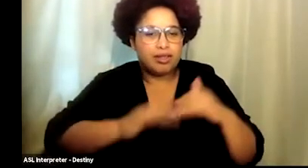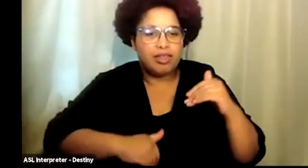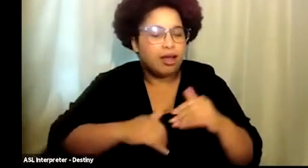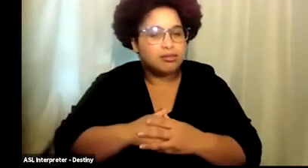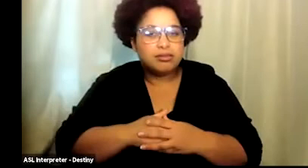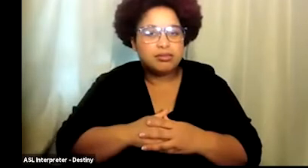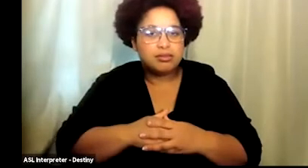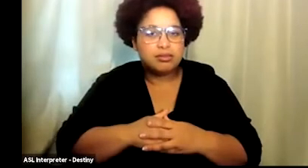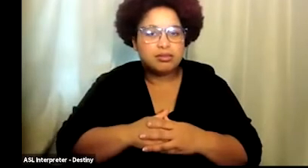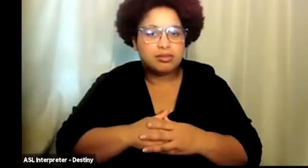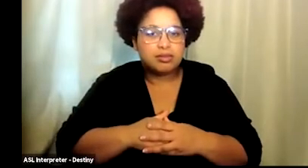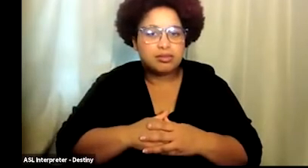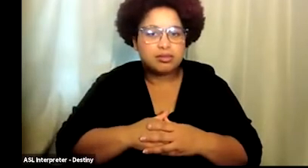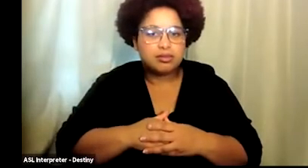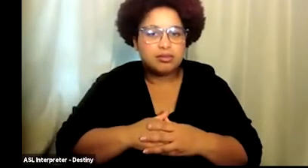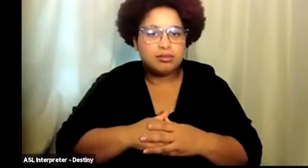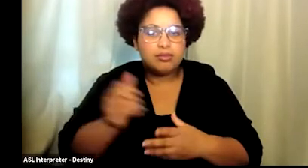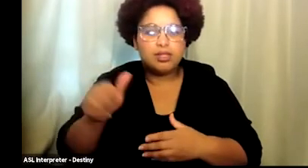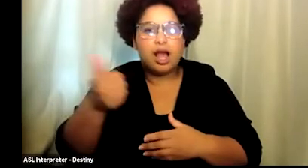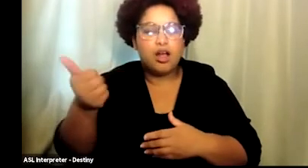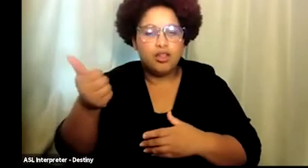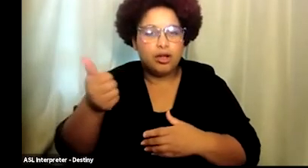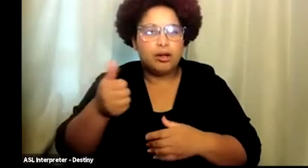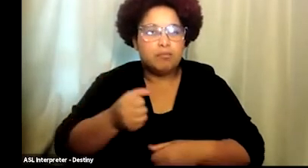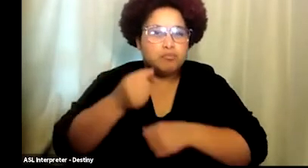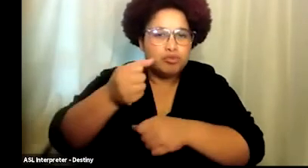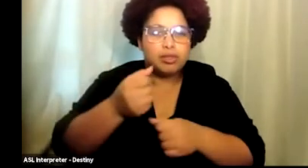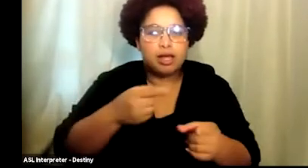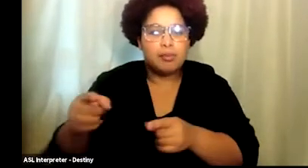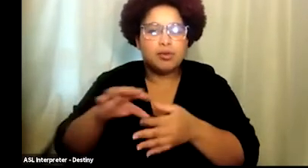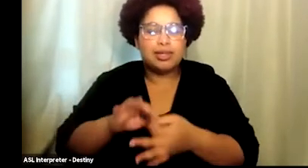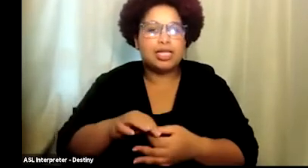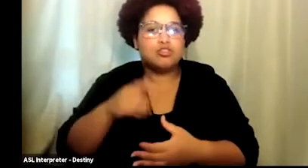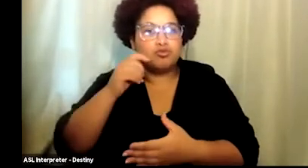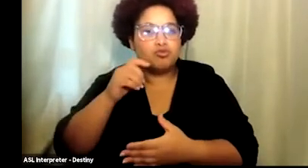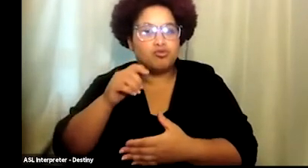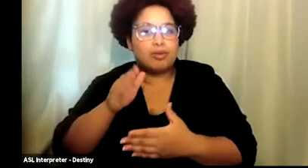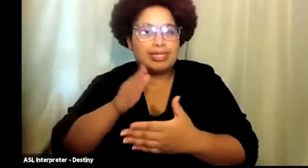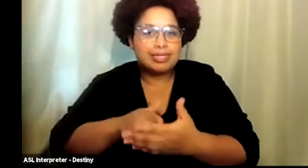because the other movements that have taken place, racism and